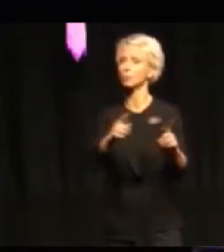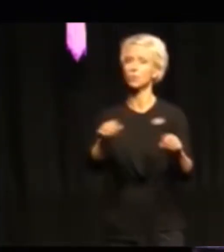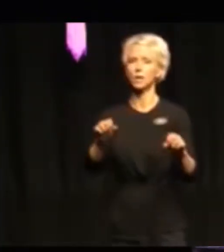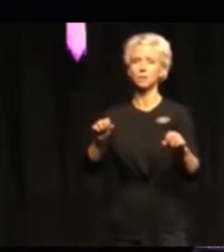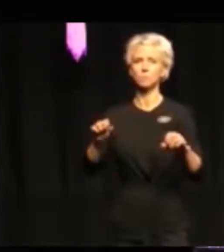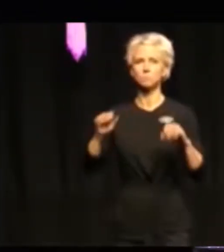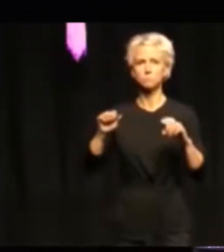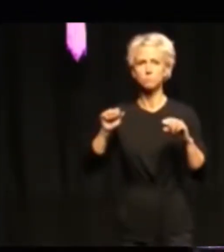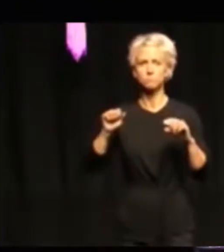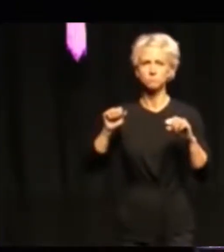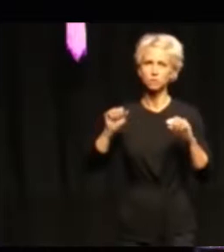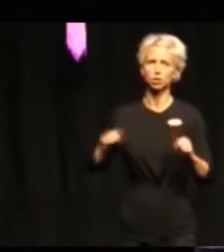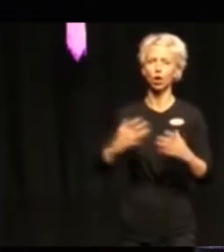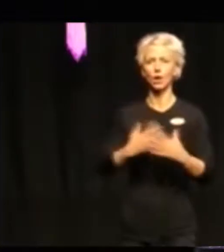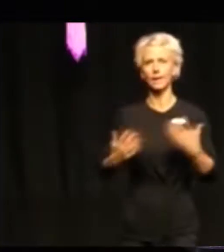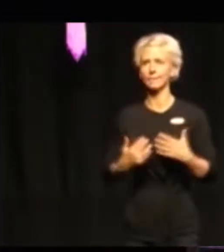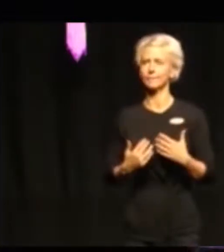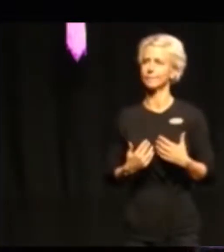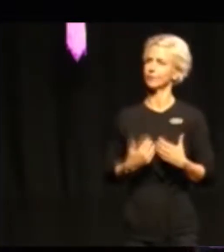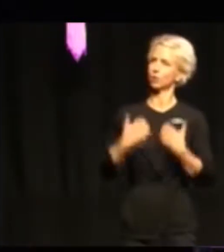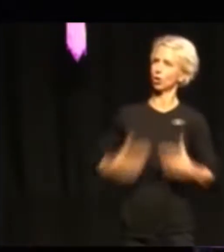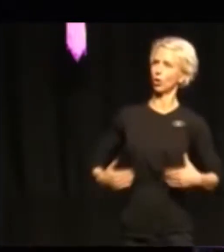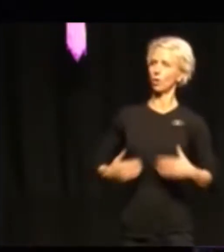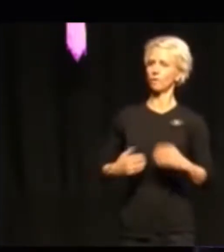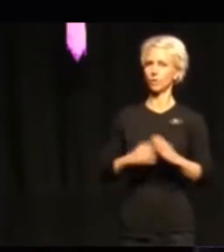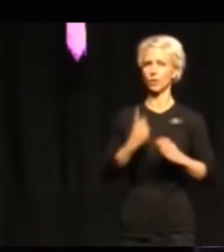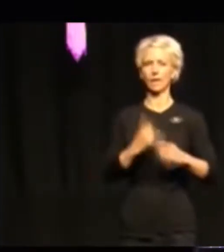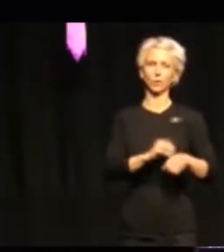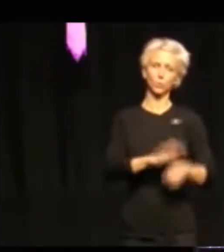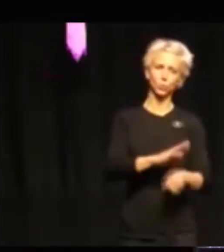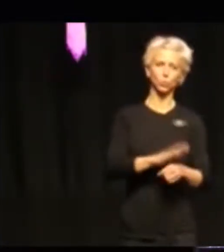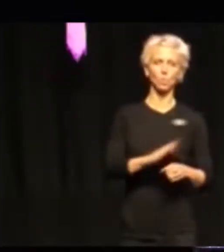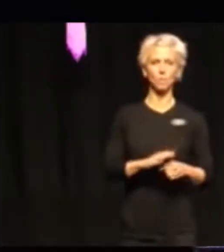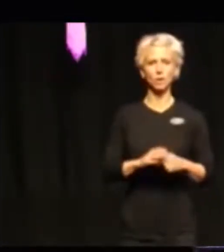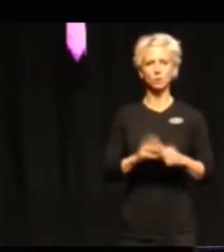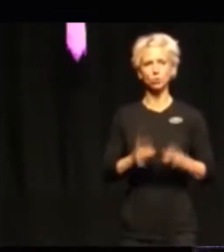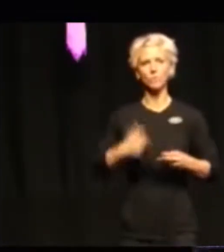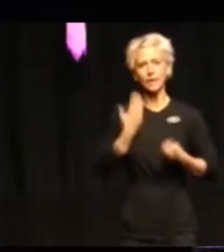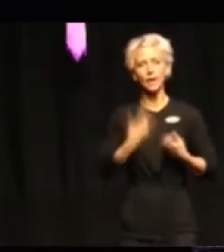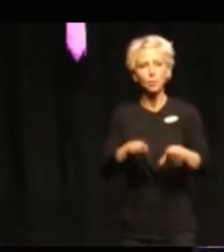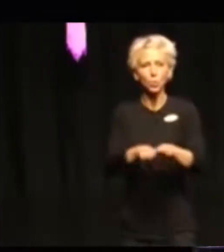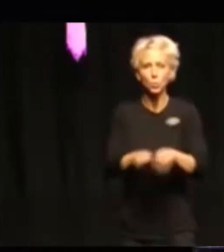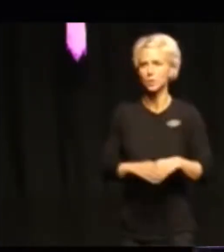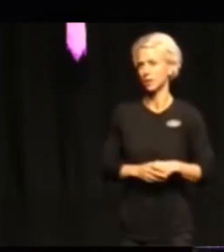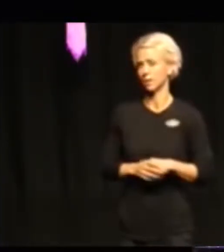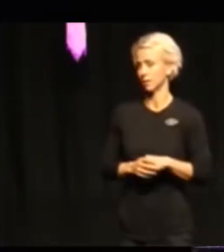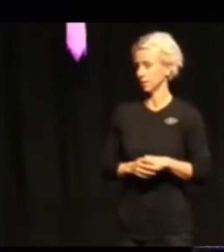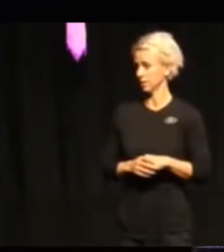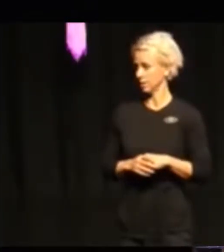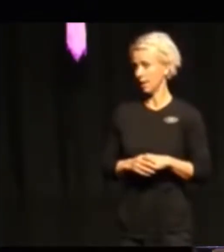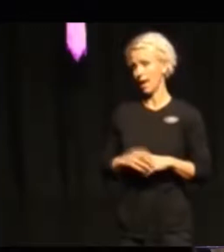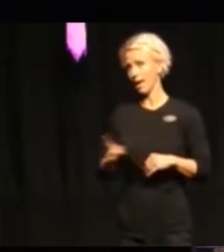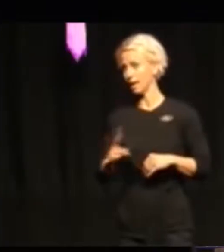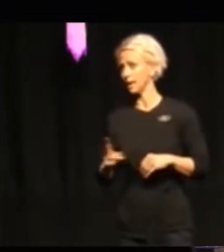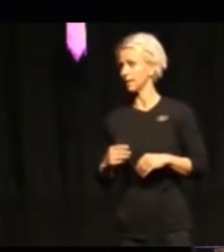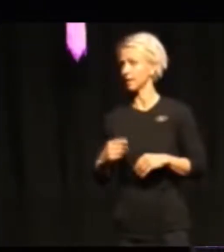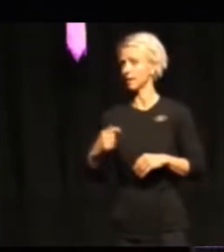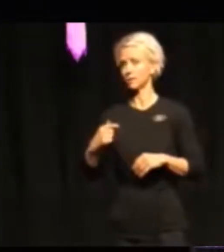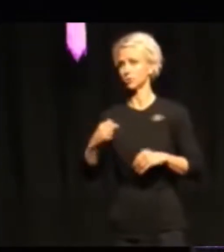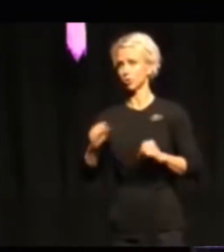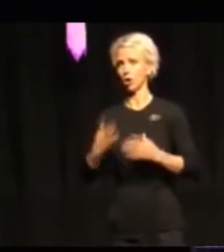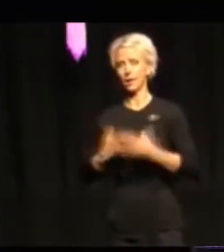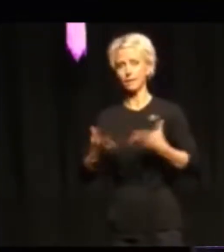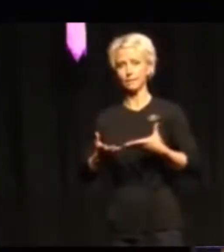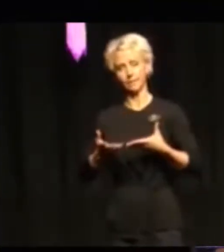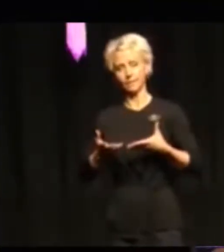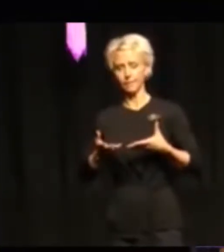should die from a disease that we know how to prevent. It's unacceptable that I or any other human being should die in childbirth when we